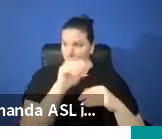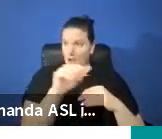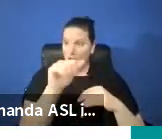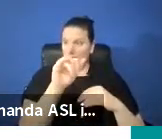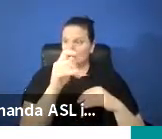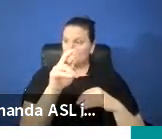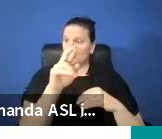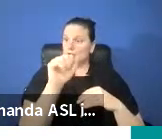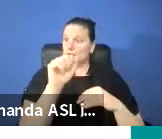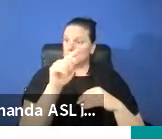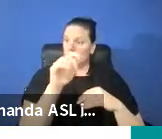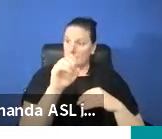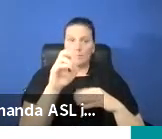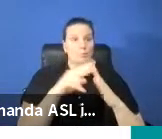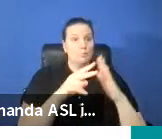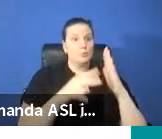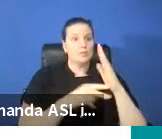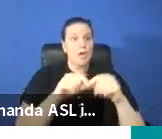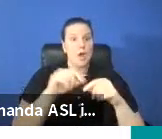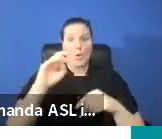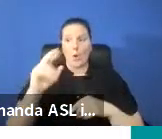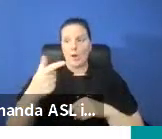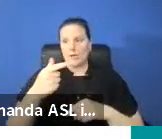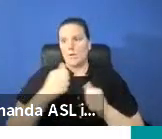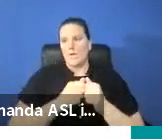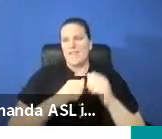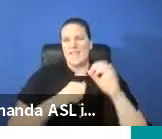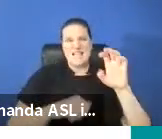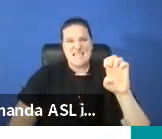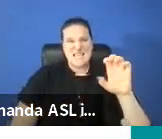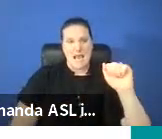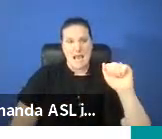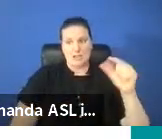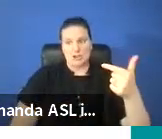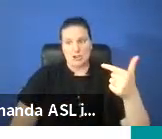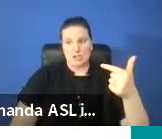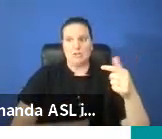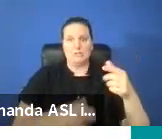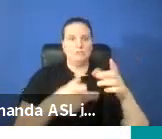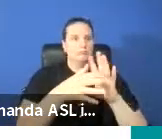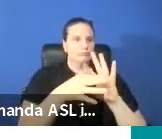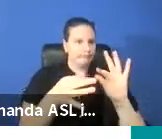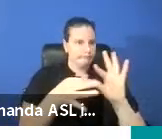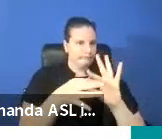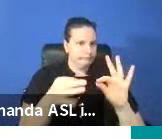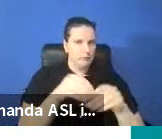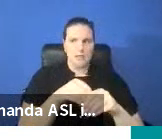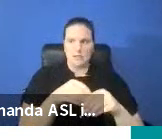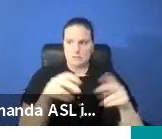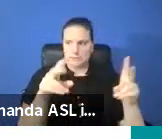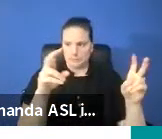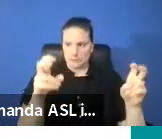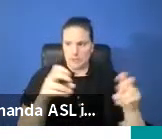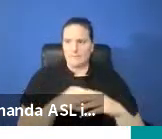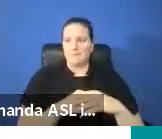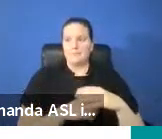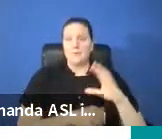info@interstatebridge.org with EAG Public Comment in the subject line. Call